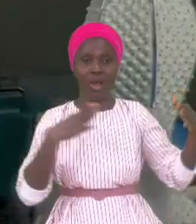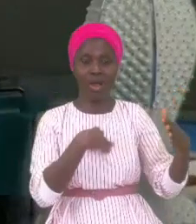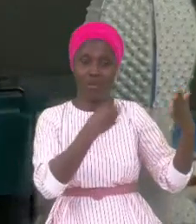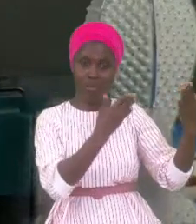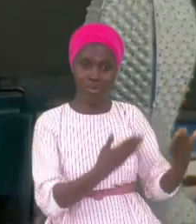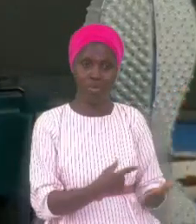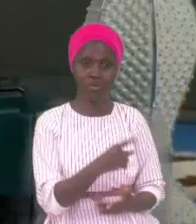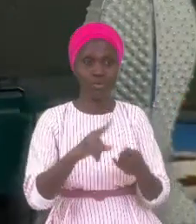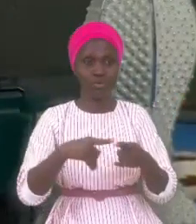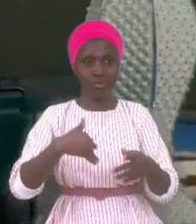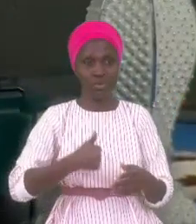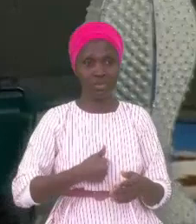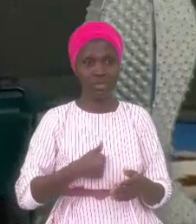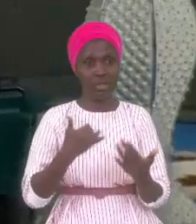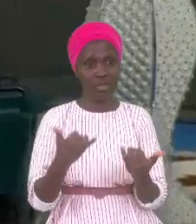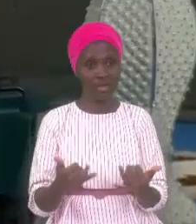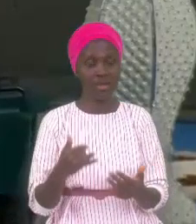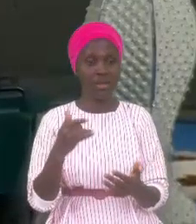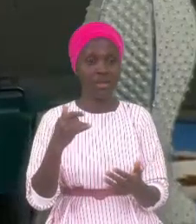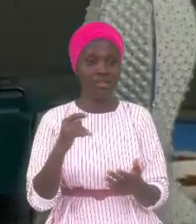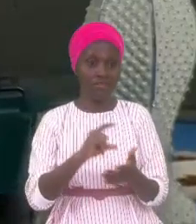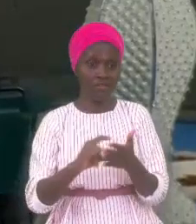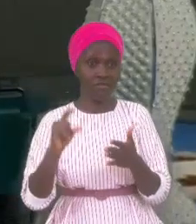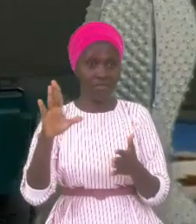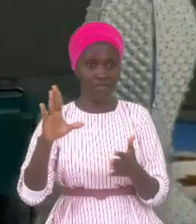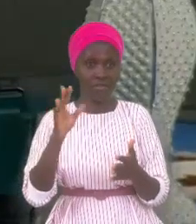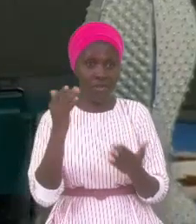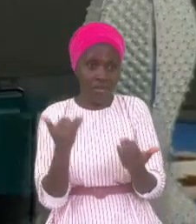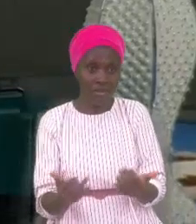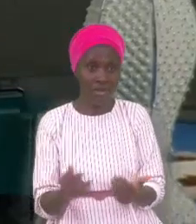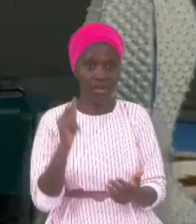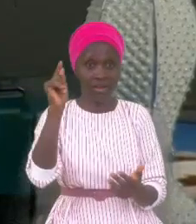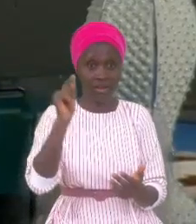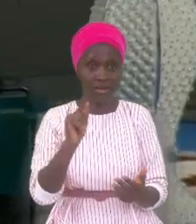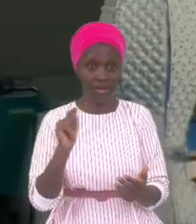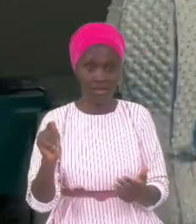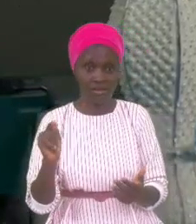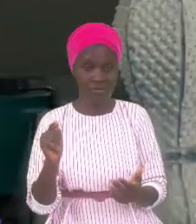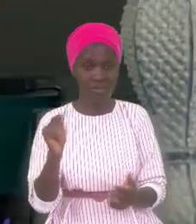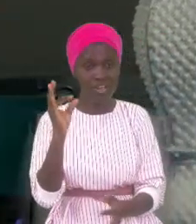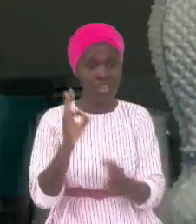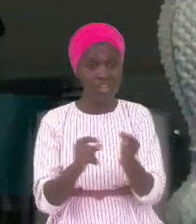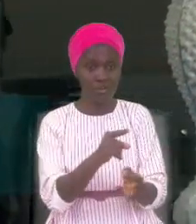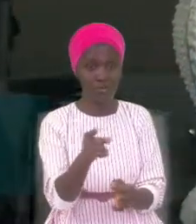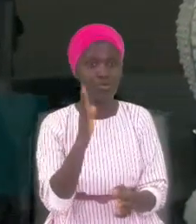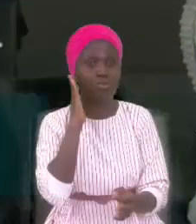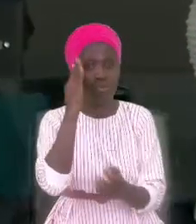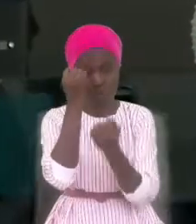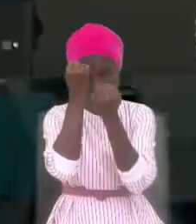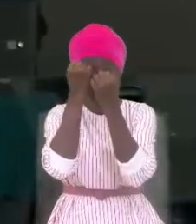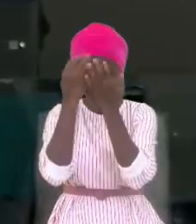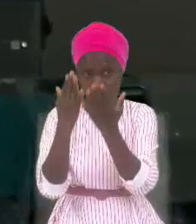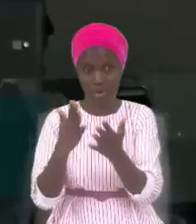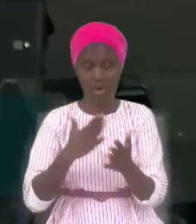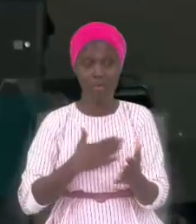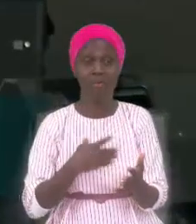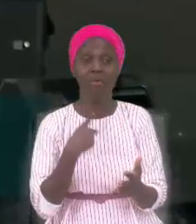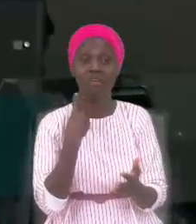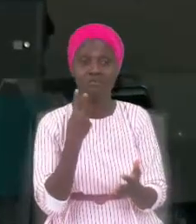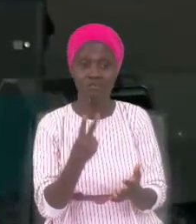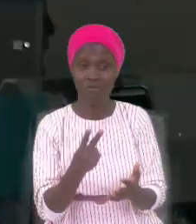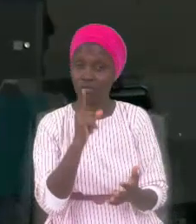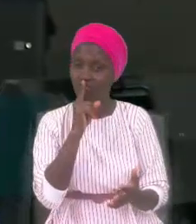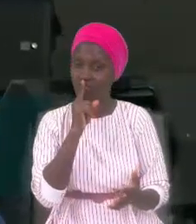in verse 5 it says, now therefore, if ye will obey my voice